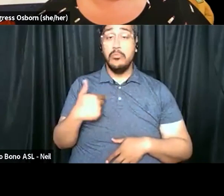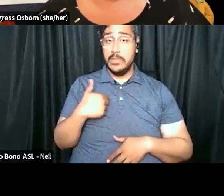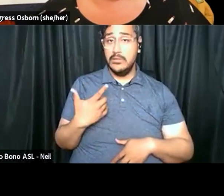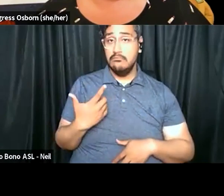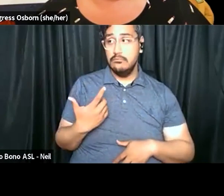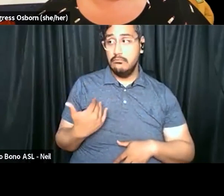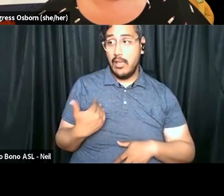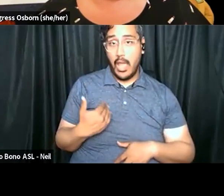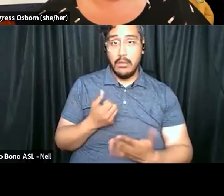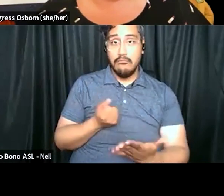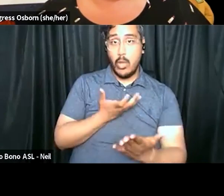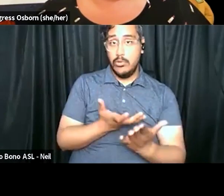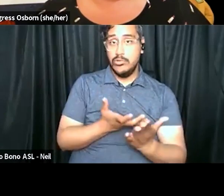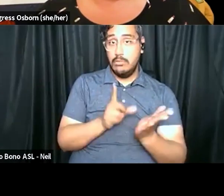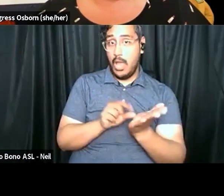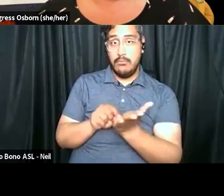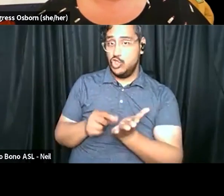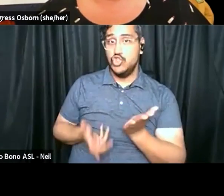all over